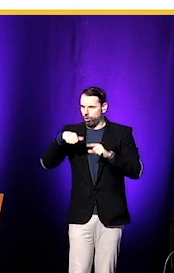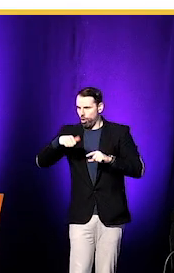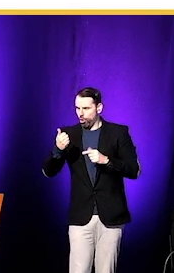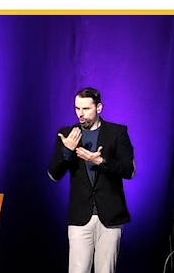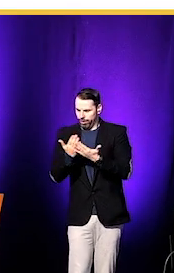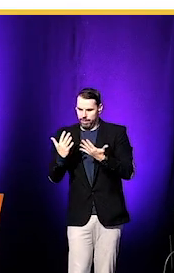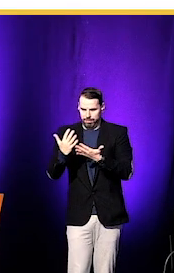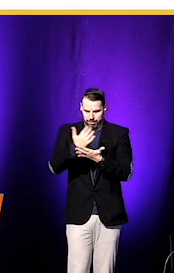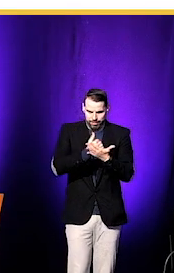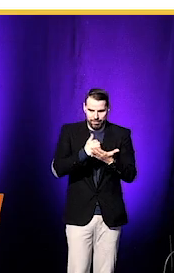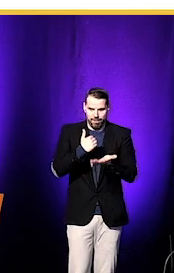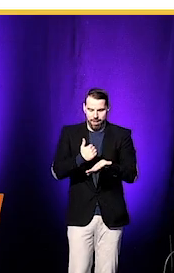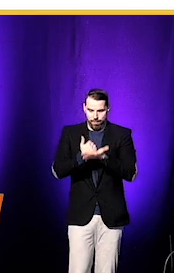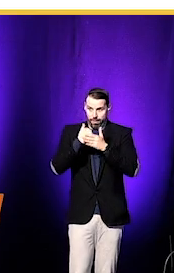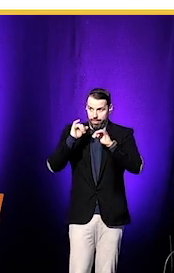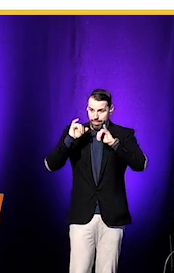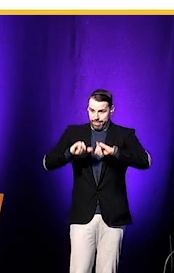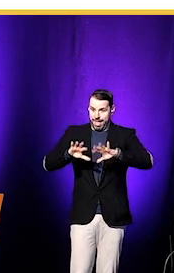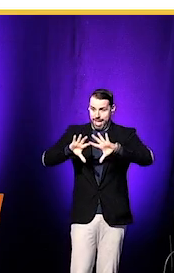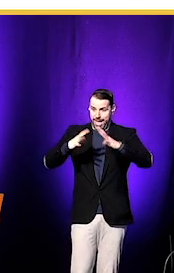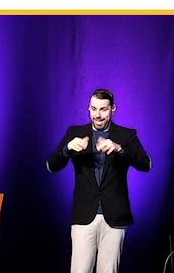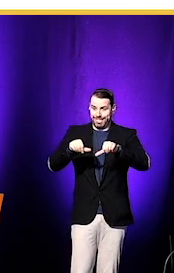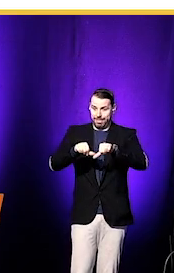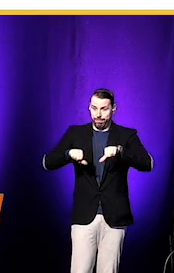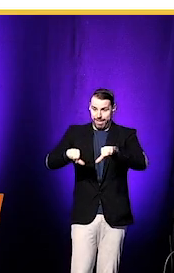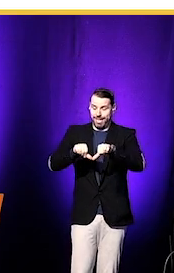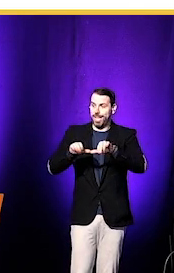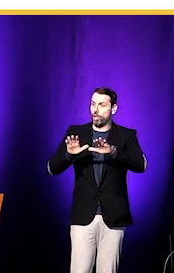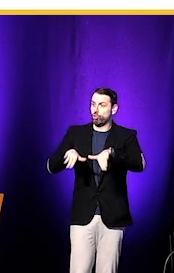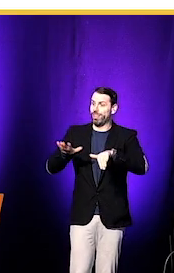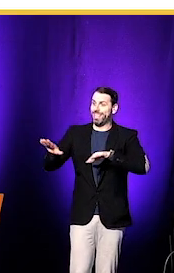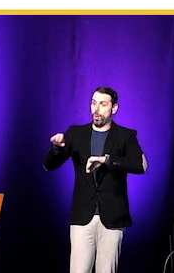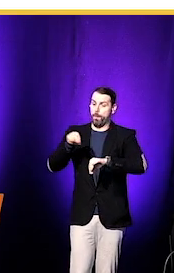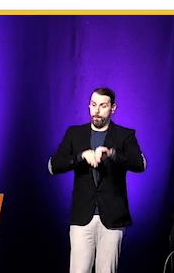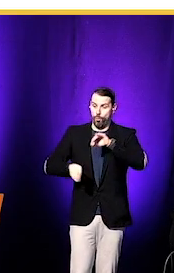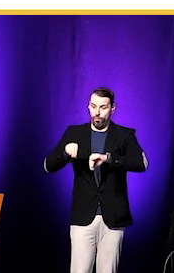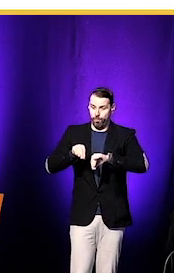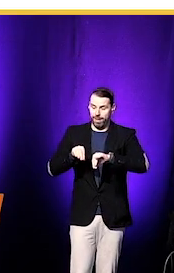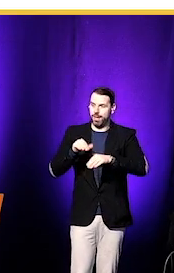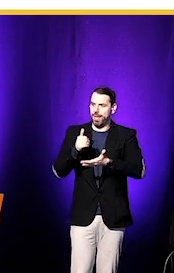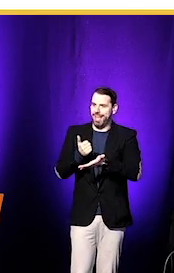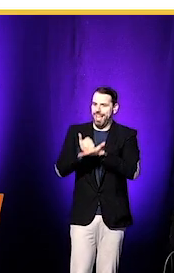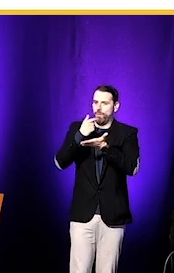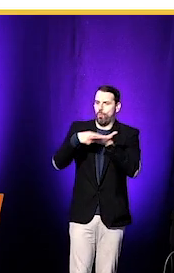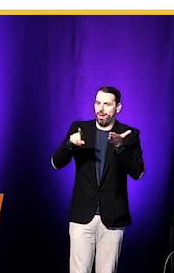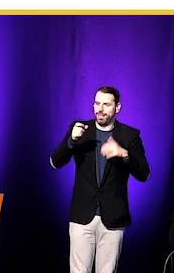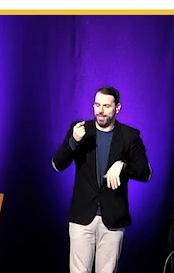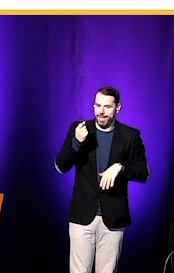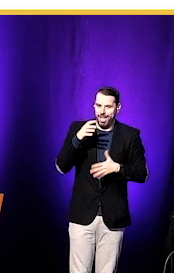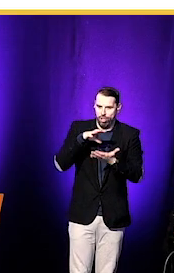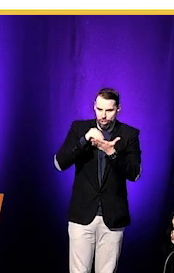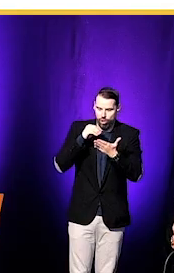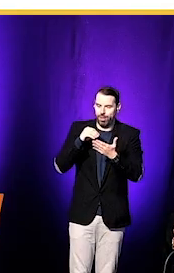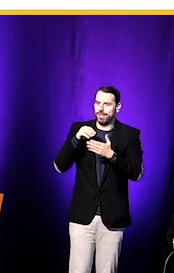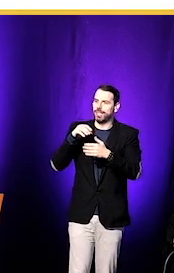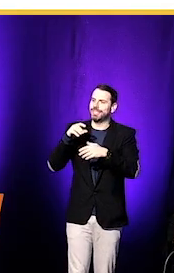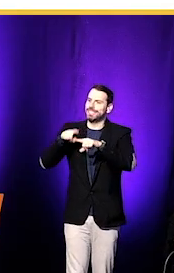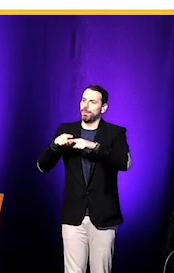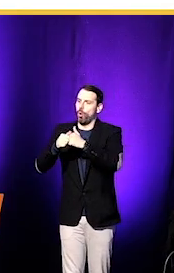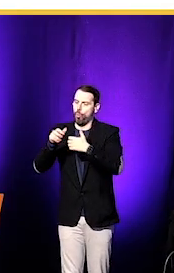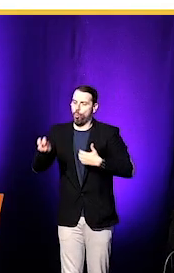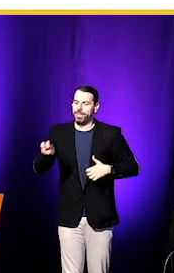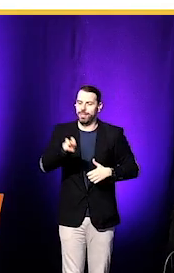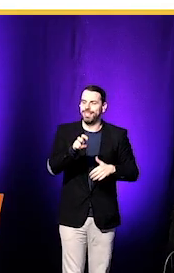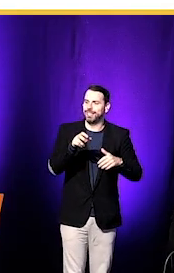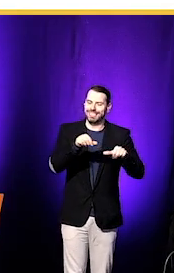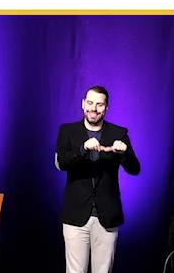that what was learned in children's movement helped us learn what was learned in children's movement across settings, from the after-school activities